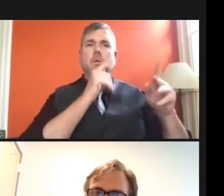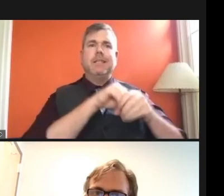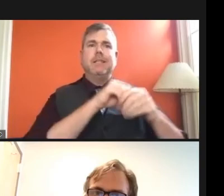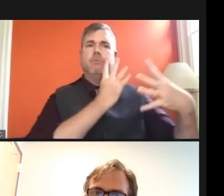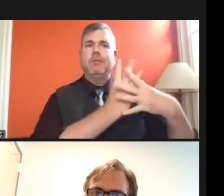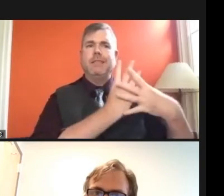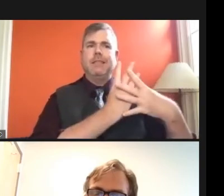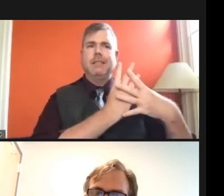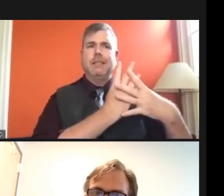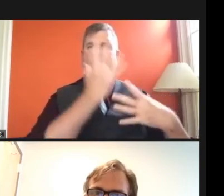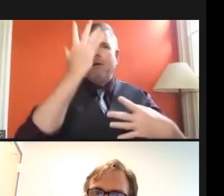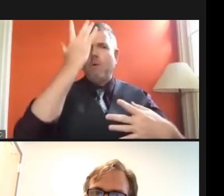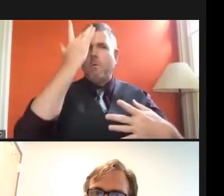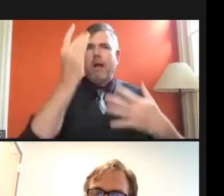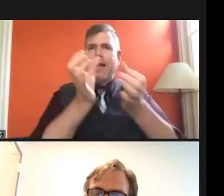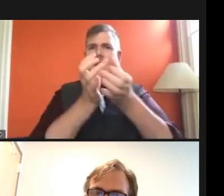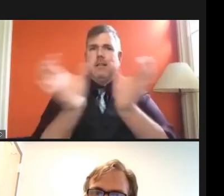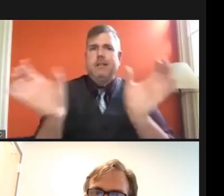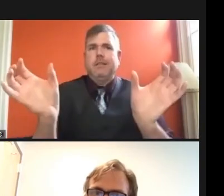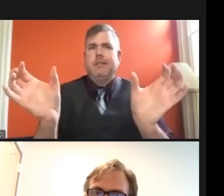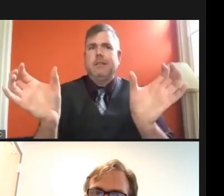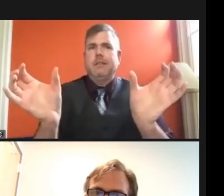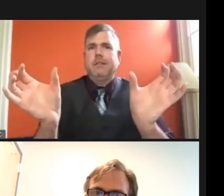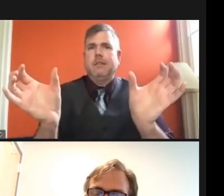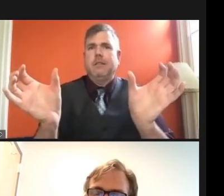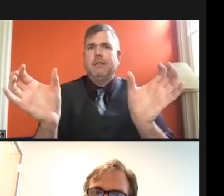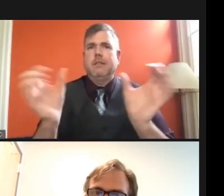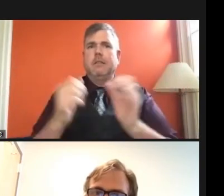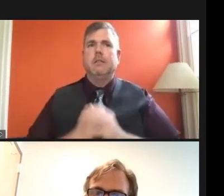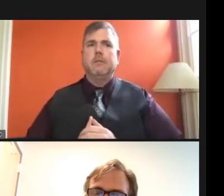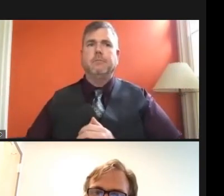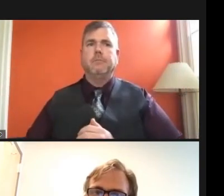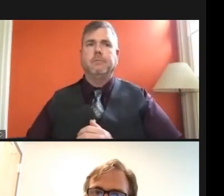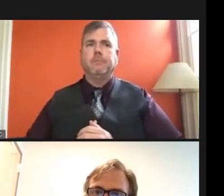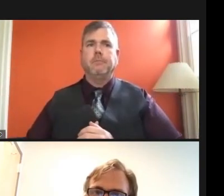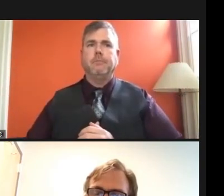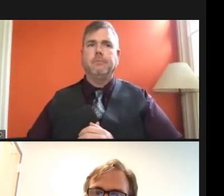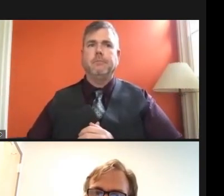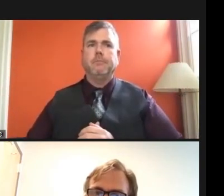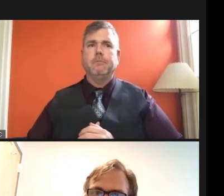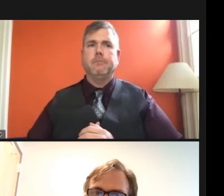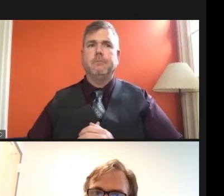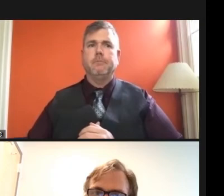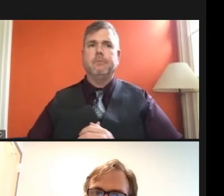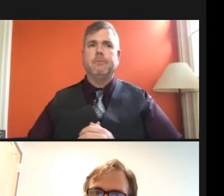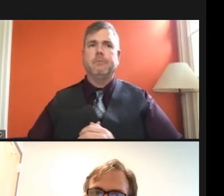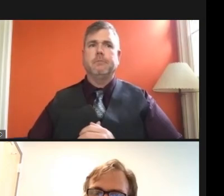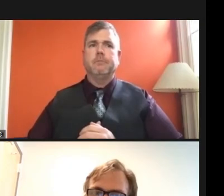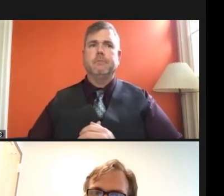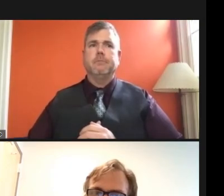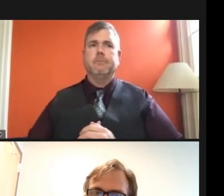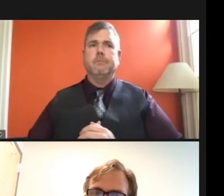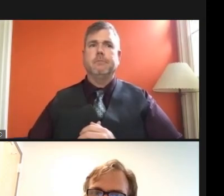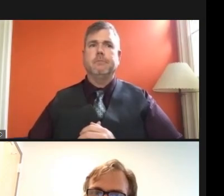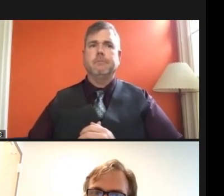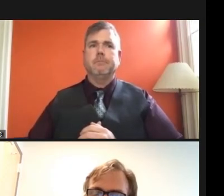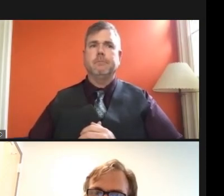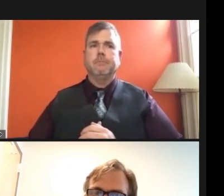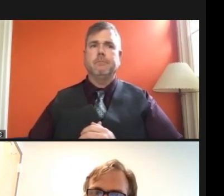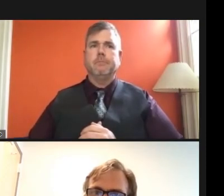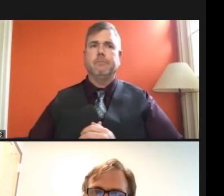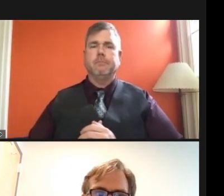some clarity? I know you've already provided clarity on the number of hospitalizations, so thank you for that. But just some background information on why that decision was